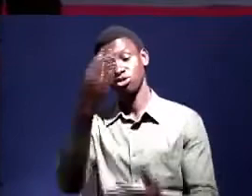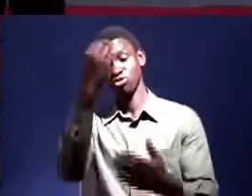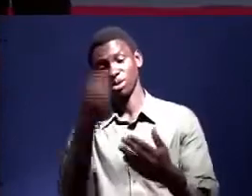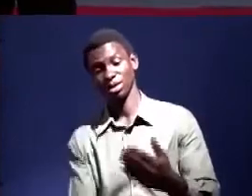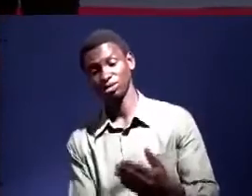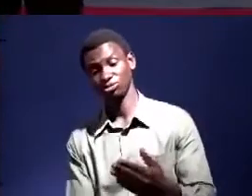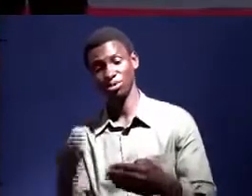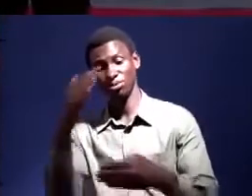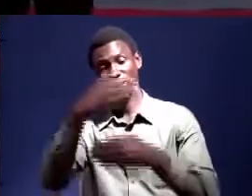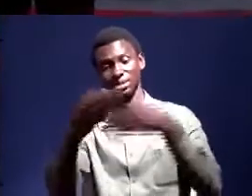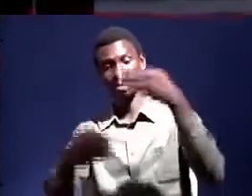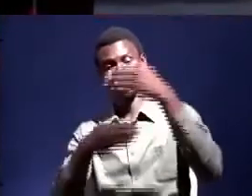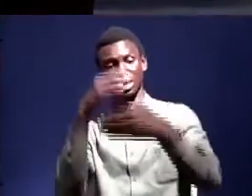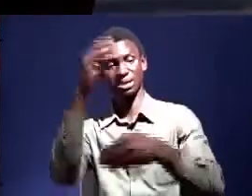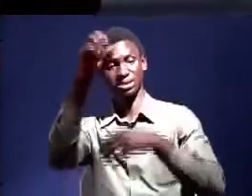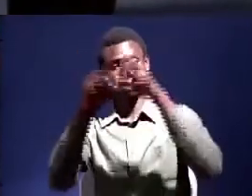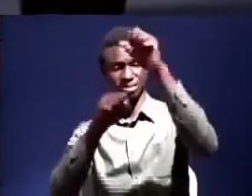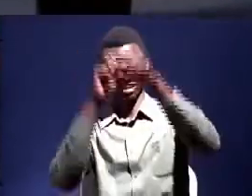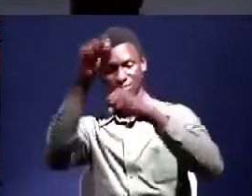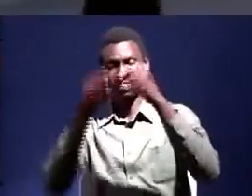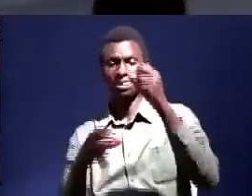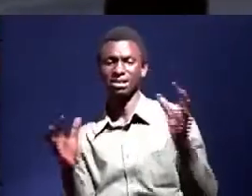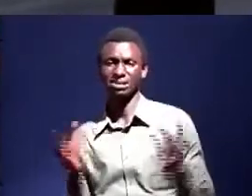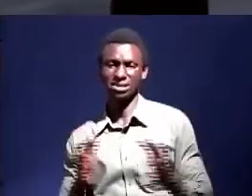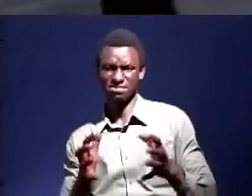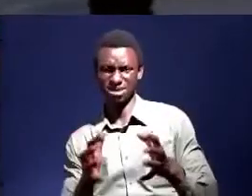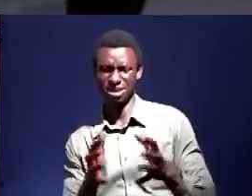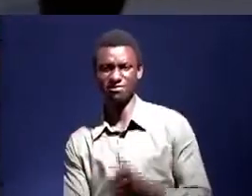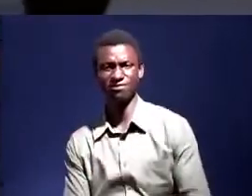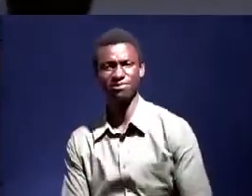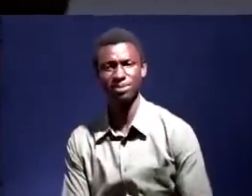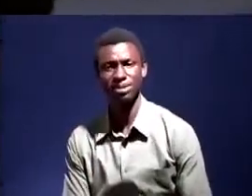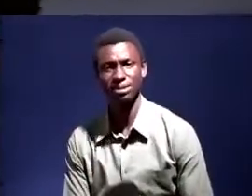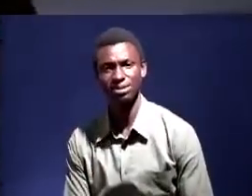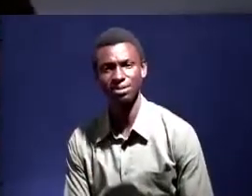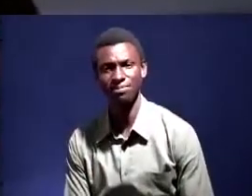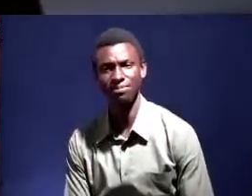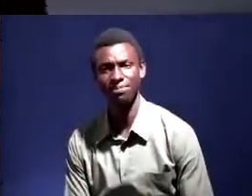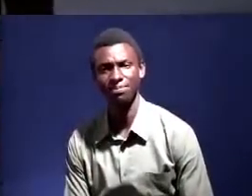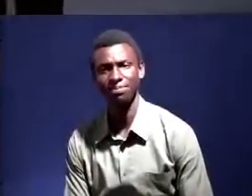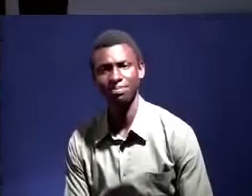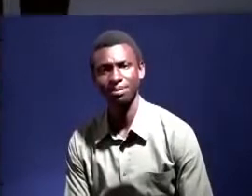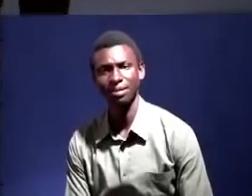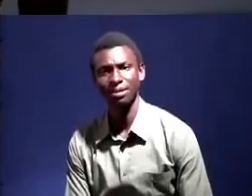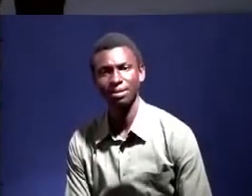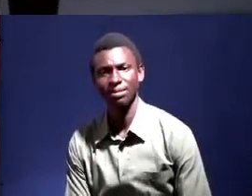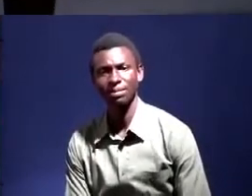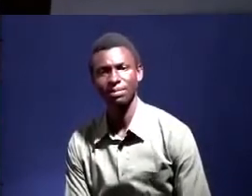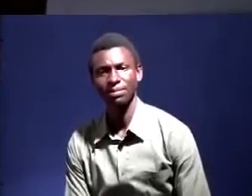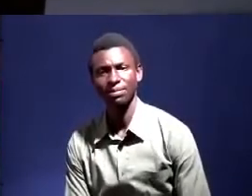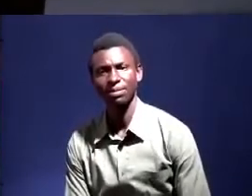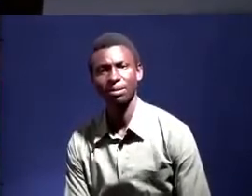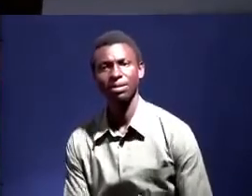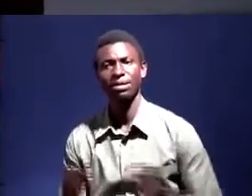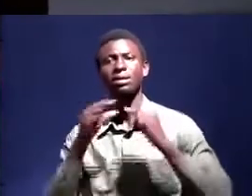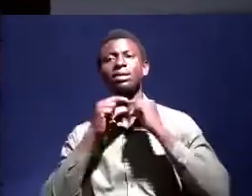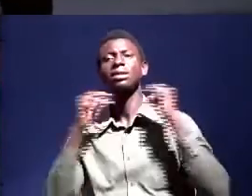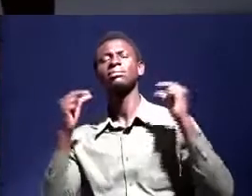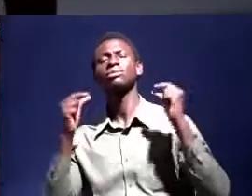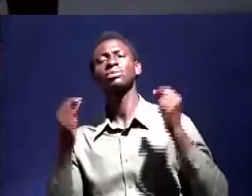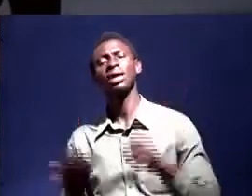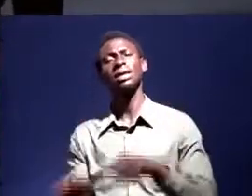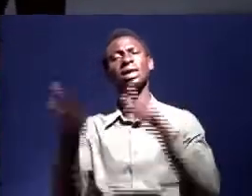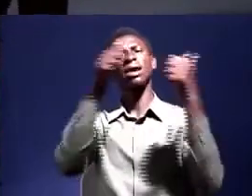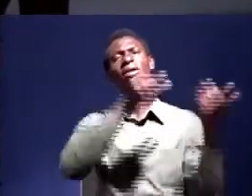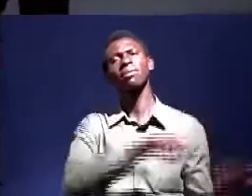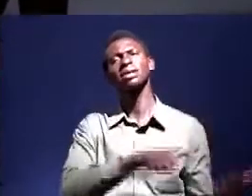za barafu. And the pastor baptized those five Russian soldiers, sailors in the name of the Father, the Son, and the Holy Spirit. Na mchungaji akawabatiza